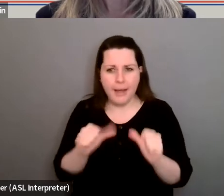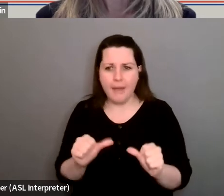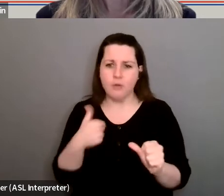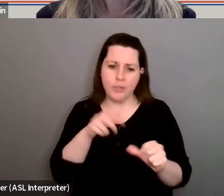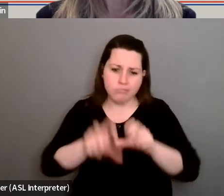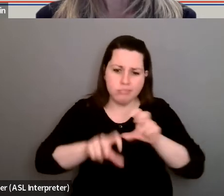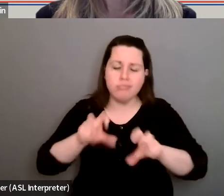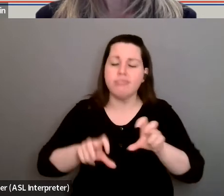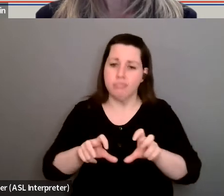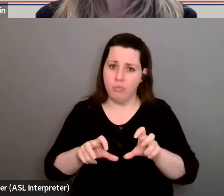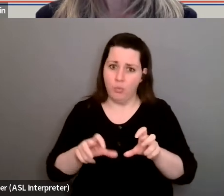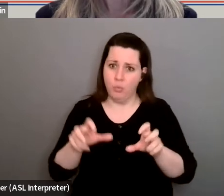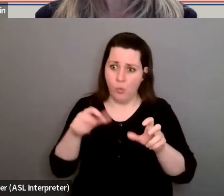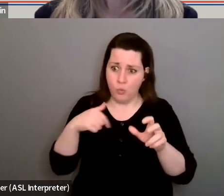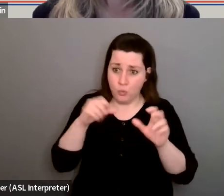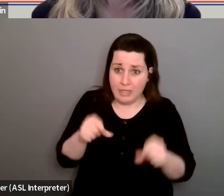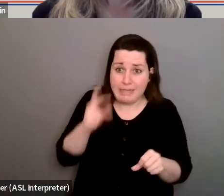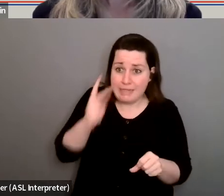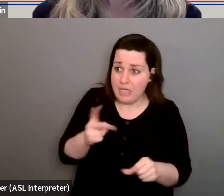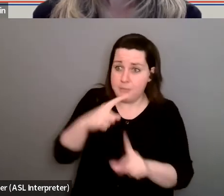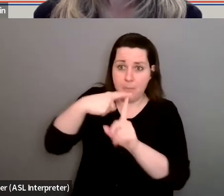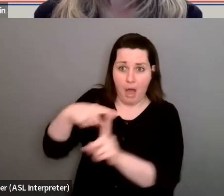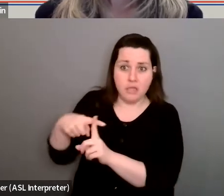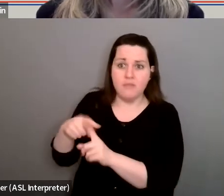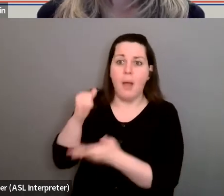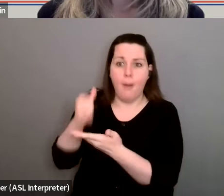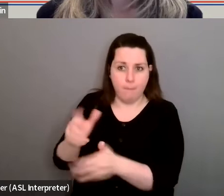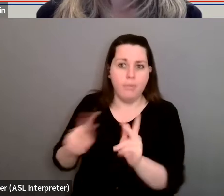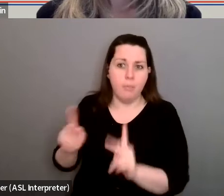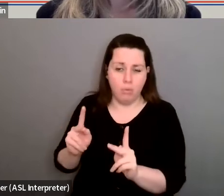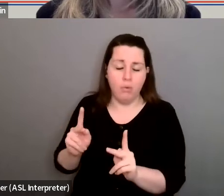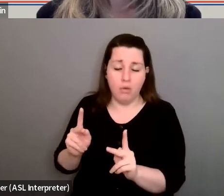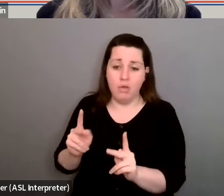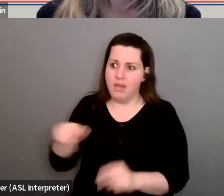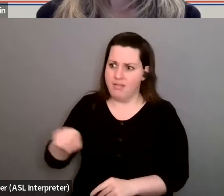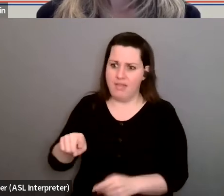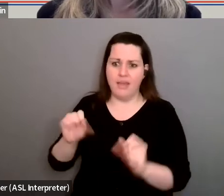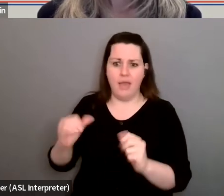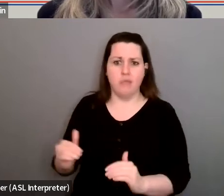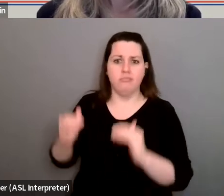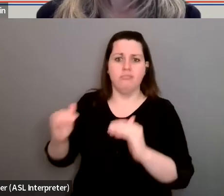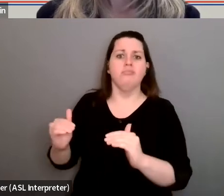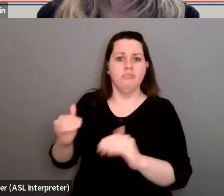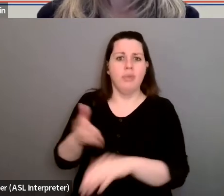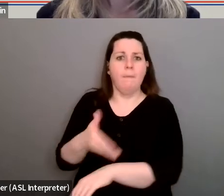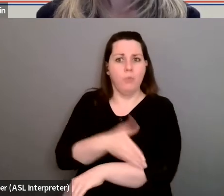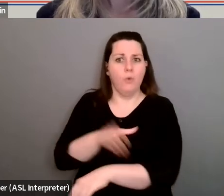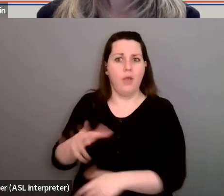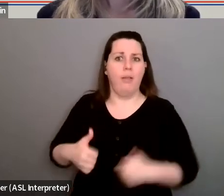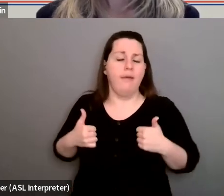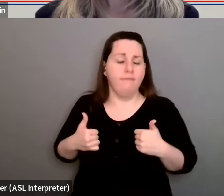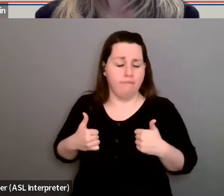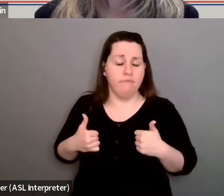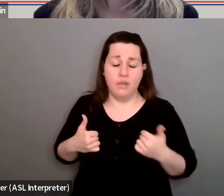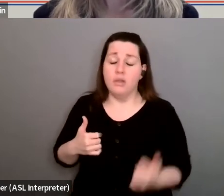good things that it's doing, helping Iowans out there achieve a better life experience. And that's what this